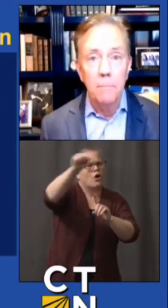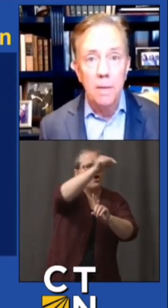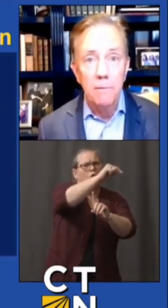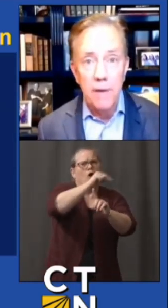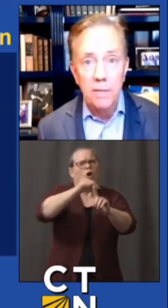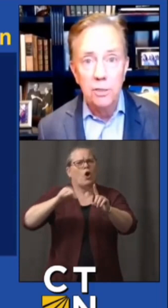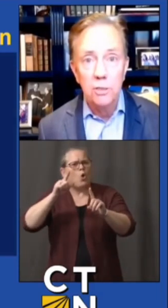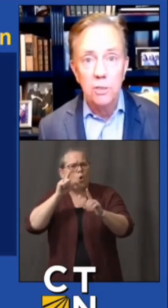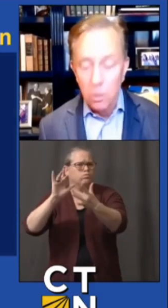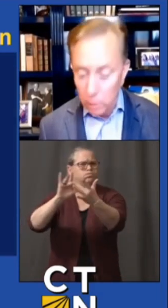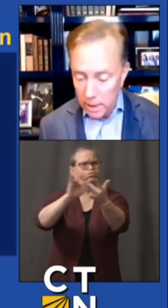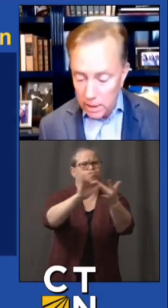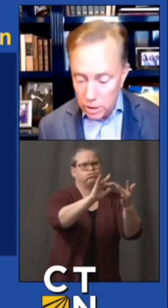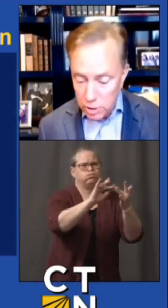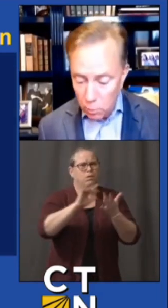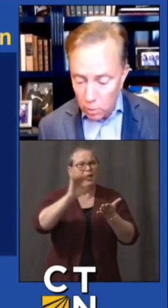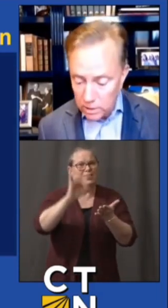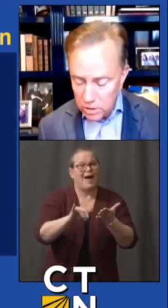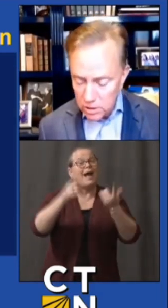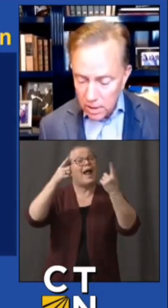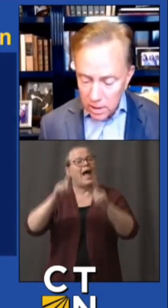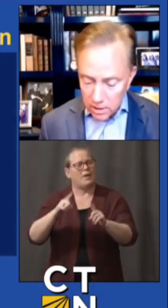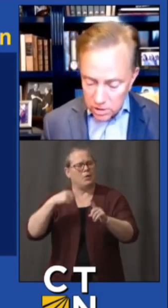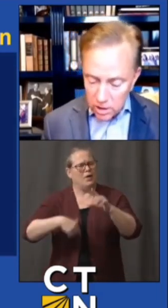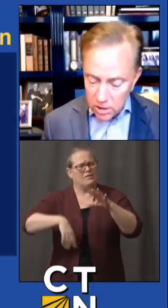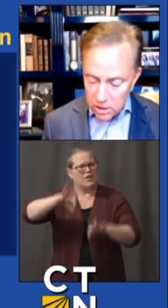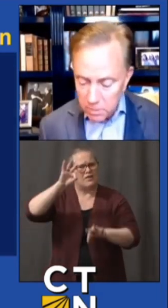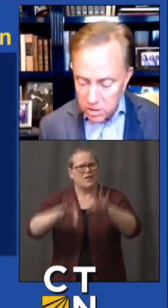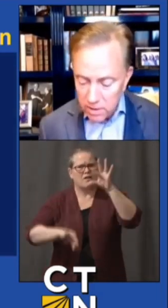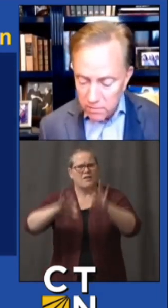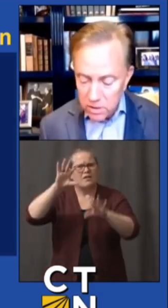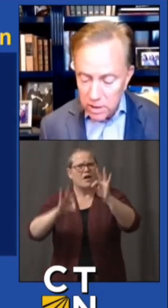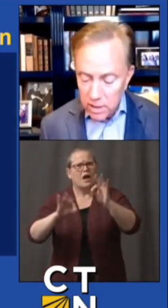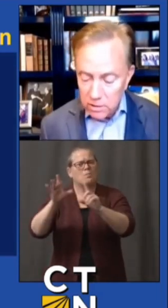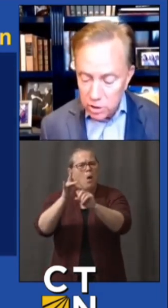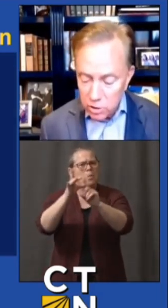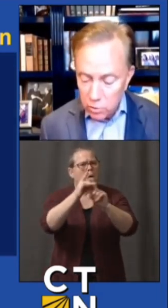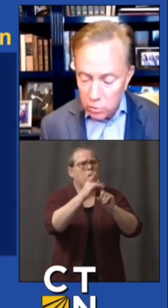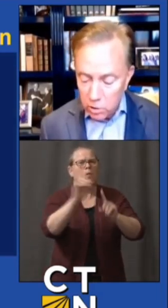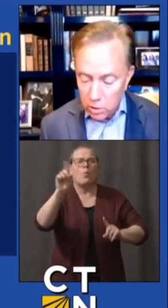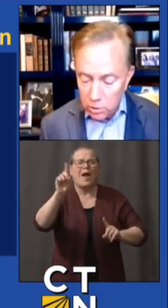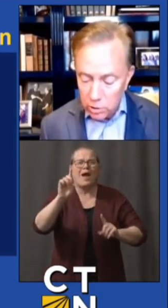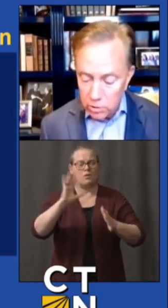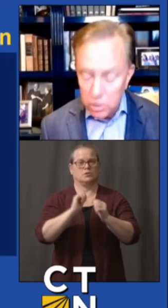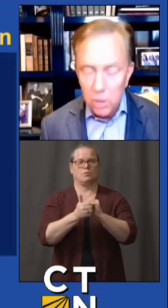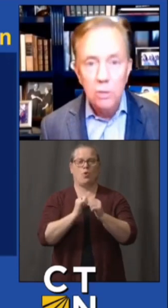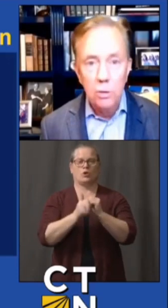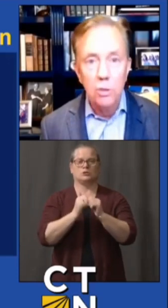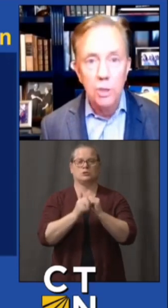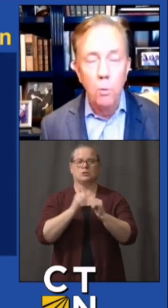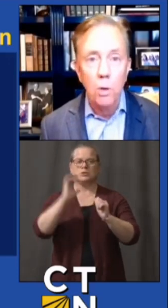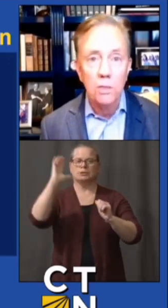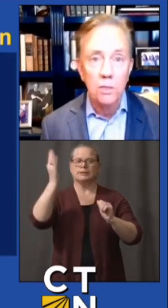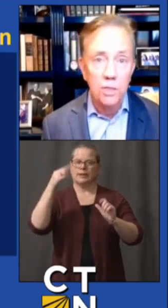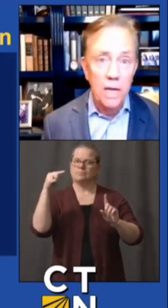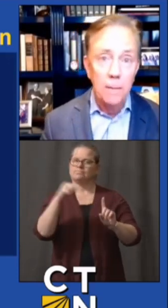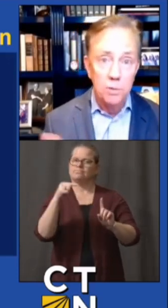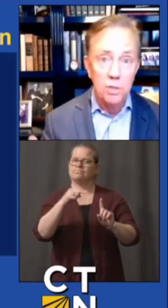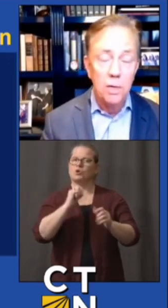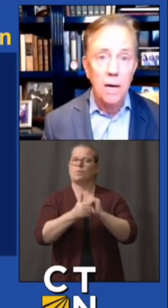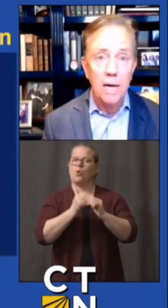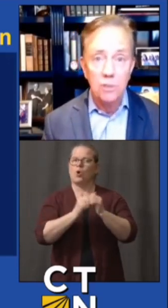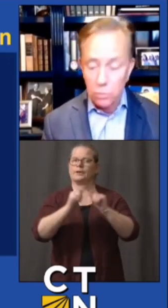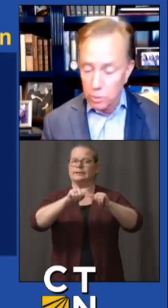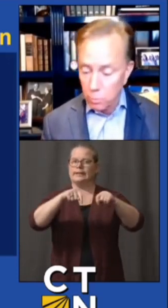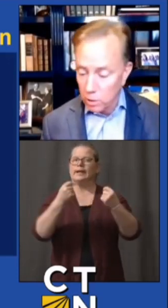the infections are related to sports. You'll see on this graph, there have been 17 school closures due to sport